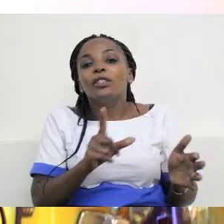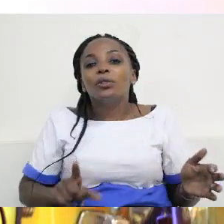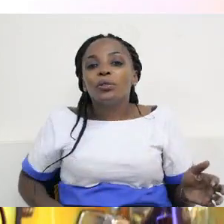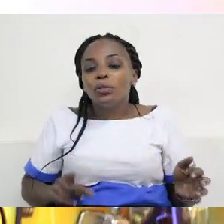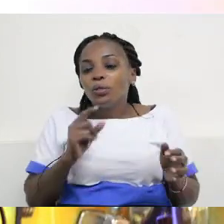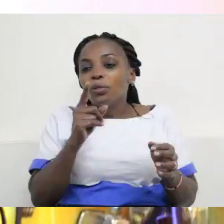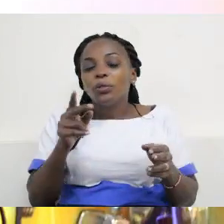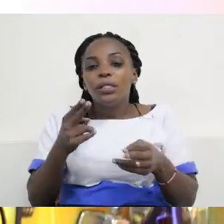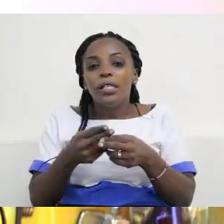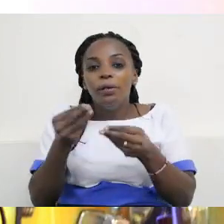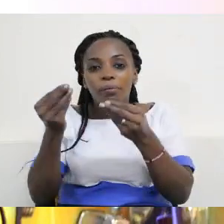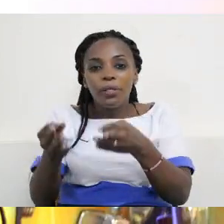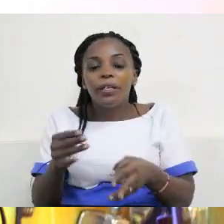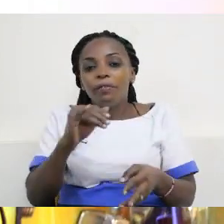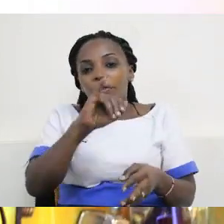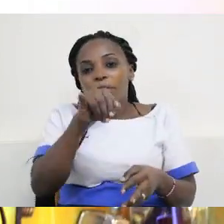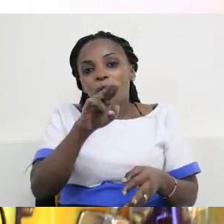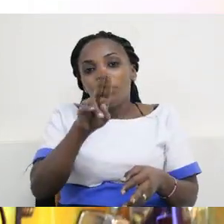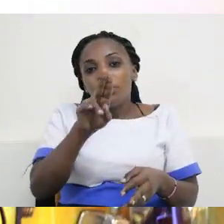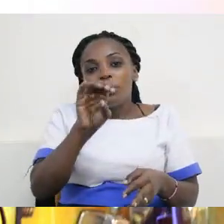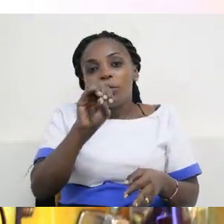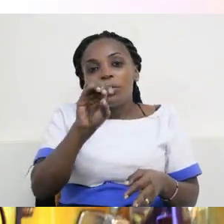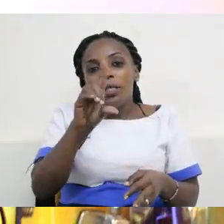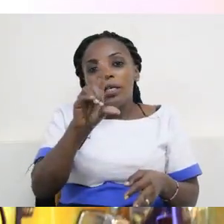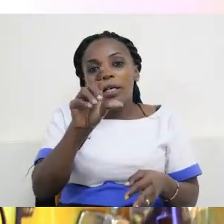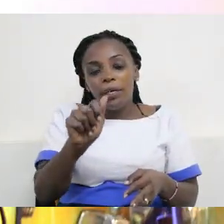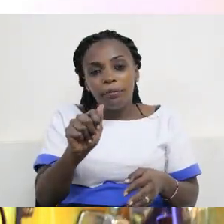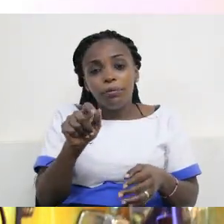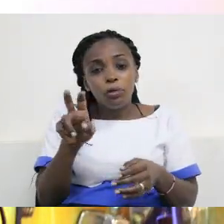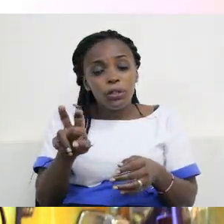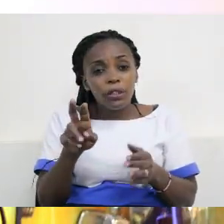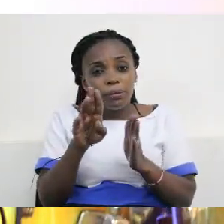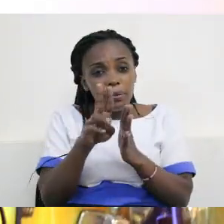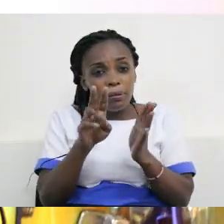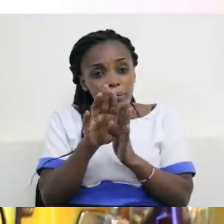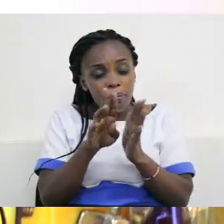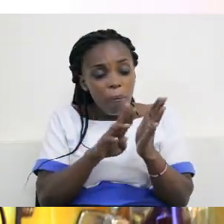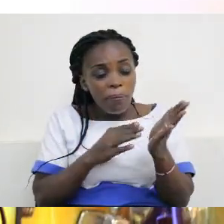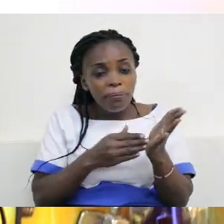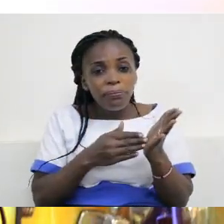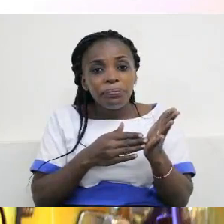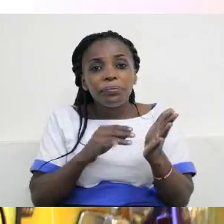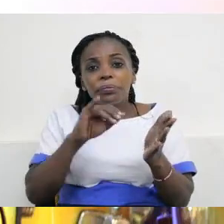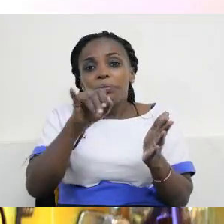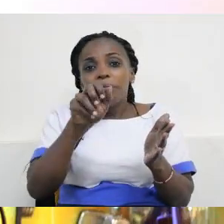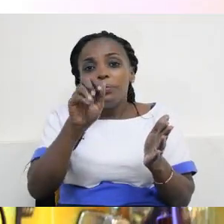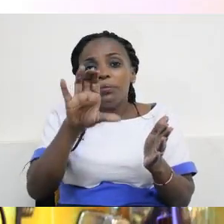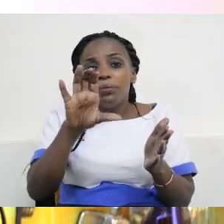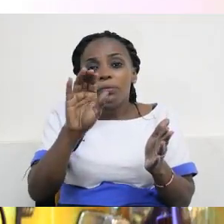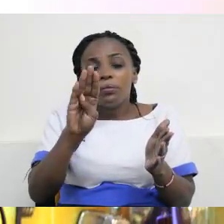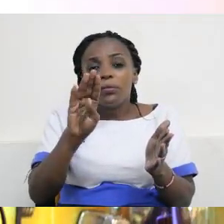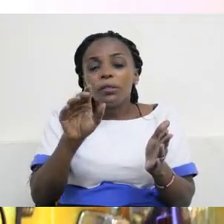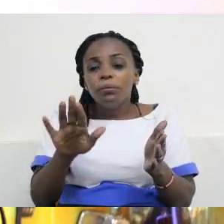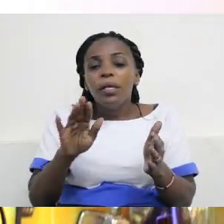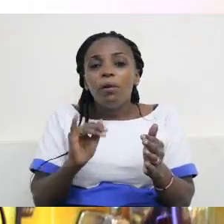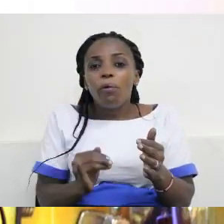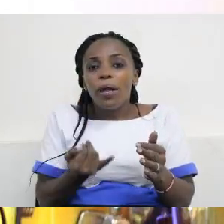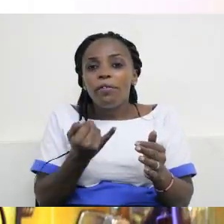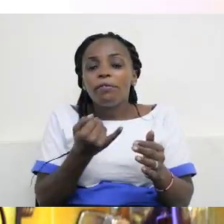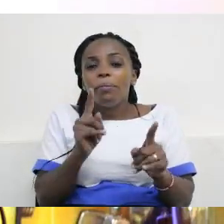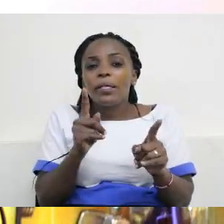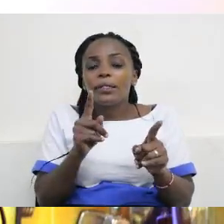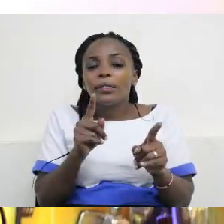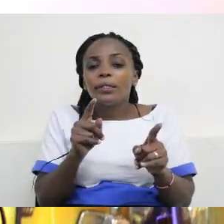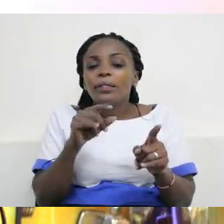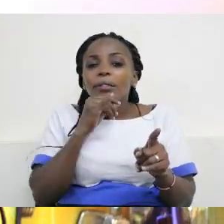she named him Judah. We see Leah in this text of scripture. She was Jacob's wife, and she was unloved. The husband